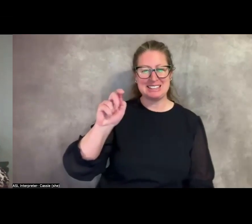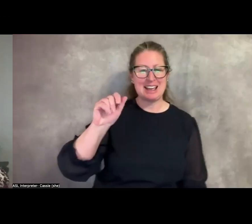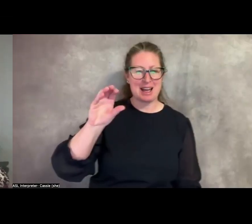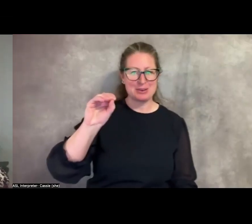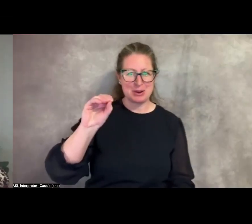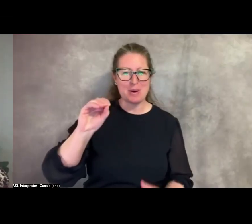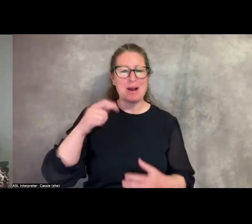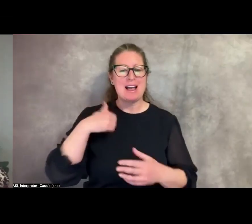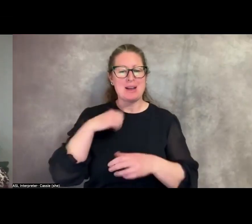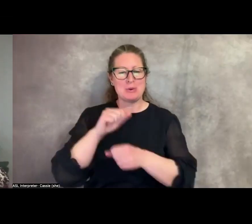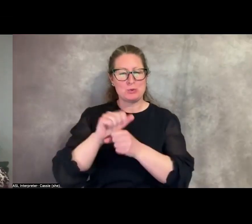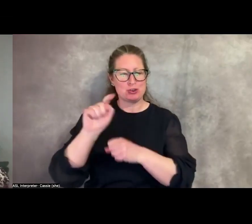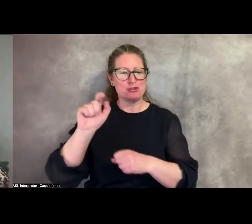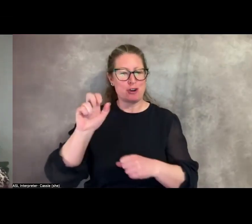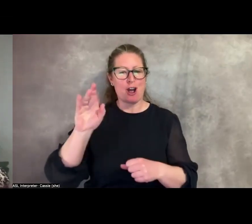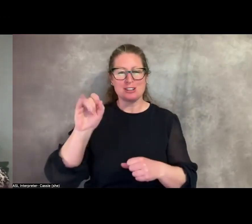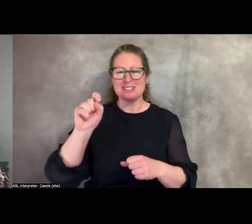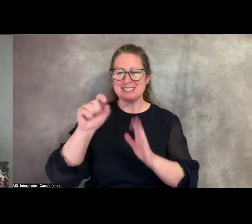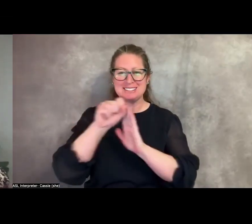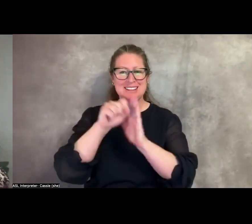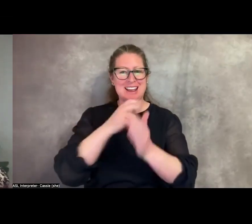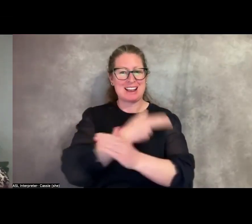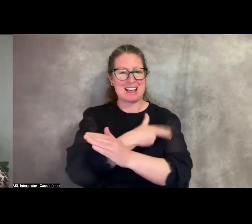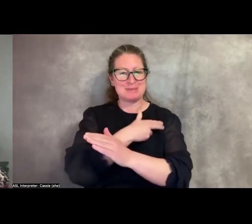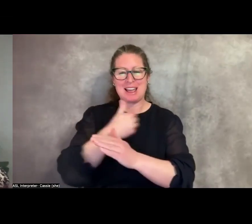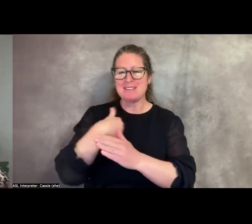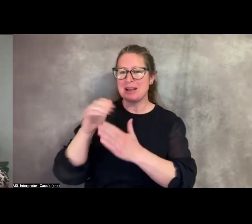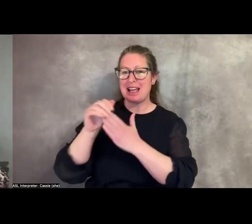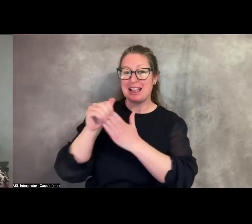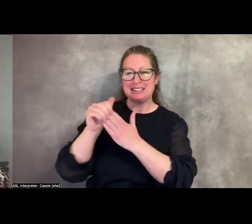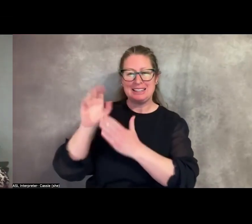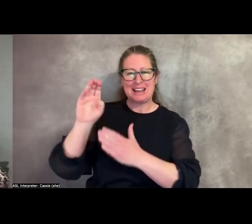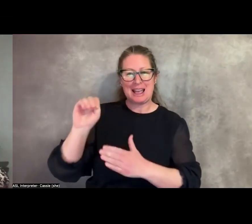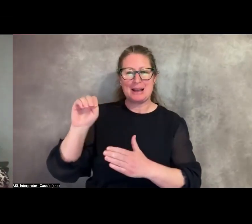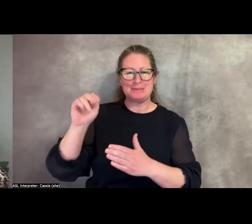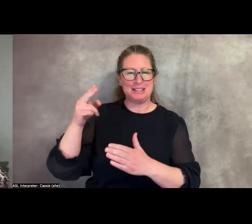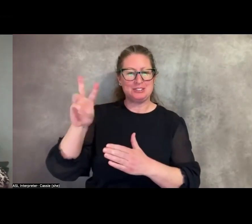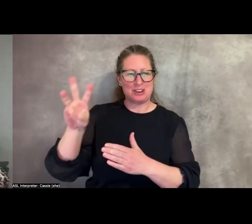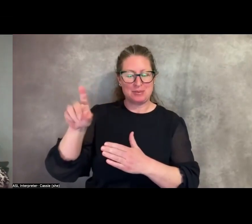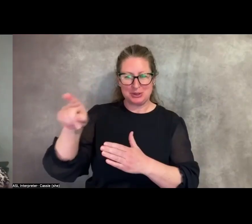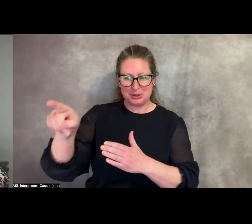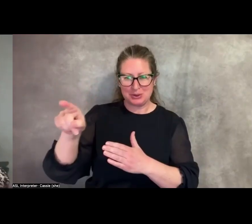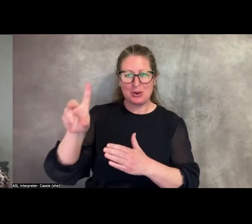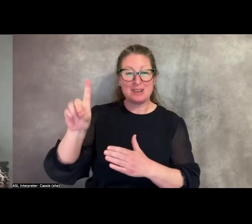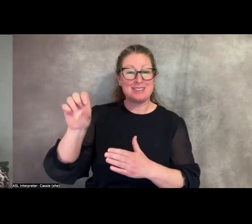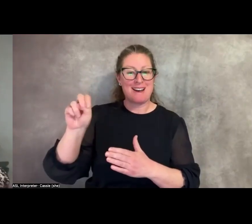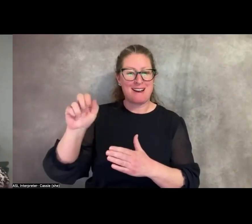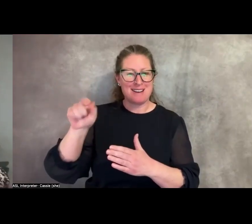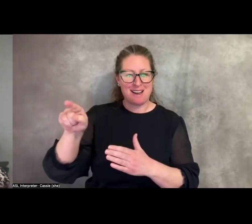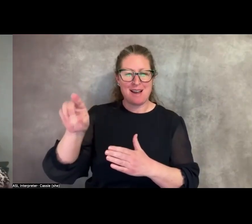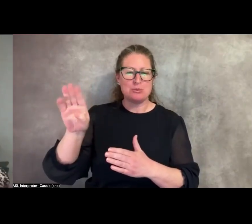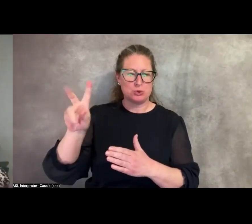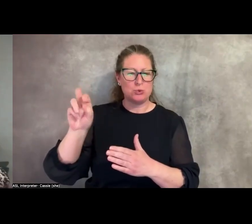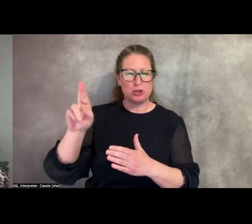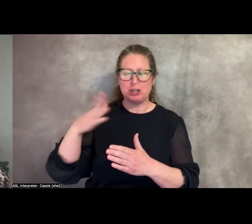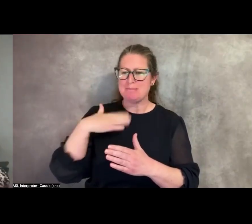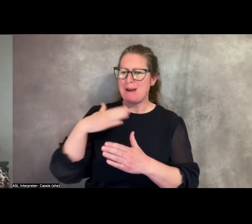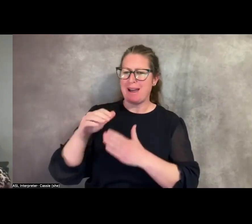State Hospital. And I also have my lead MHW, Donna Brewer, who's also my champion for the